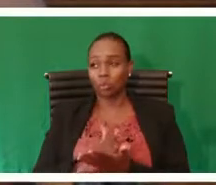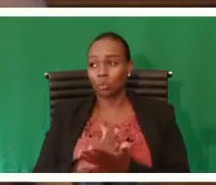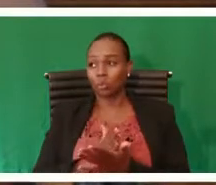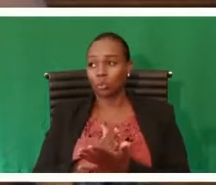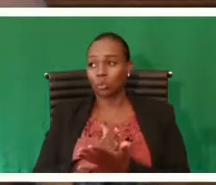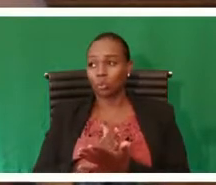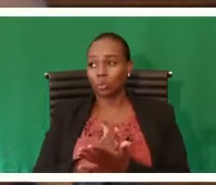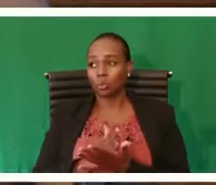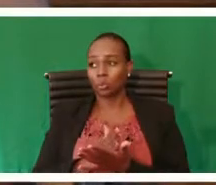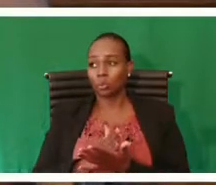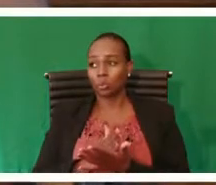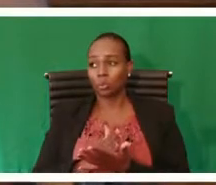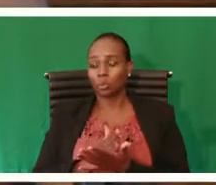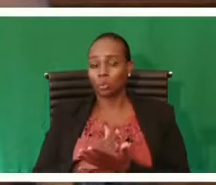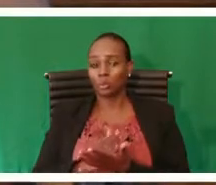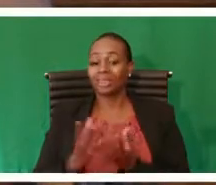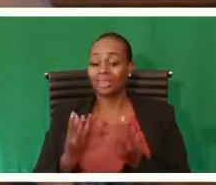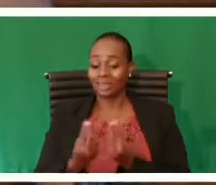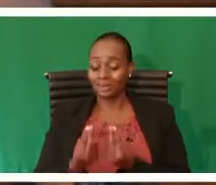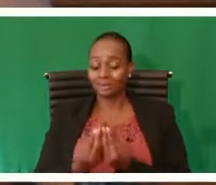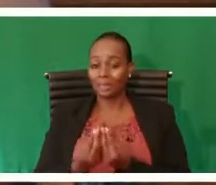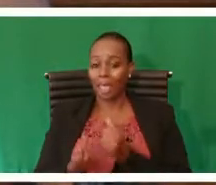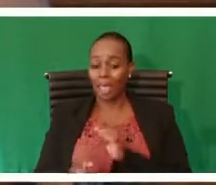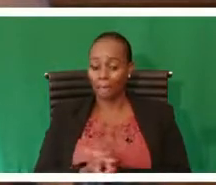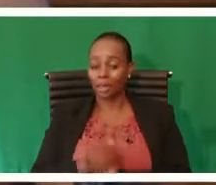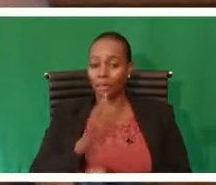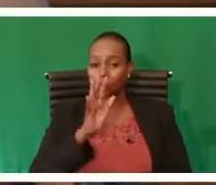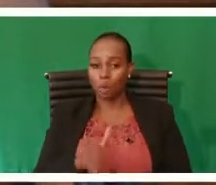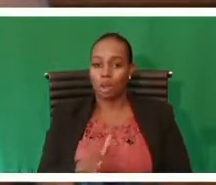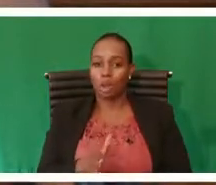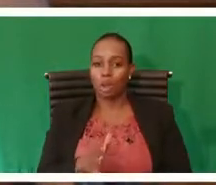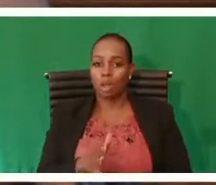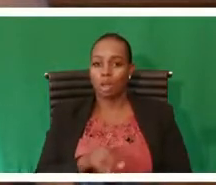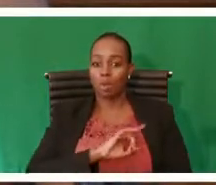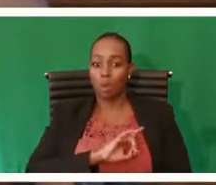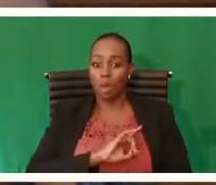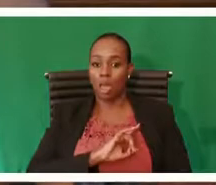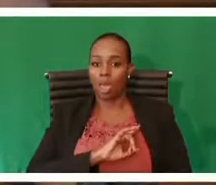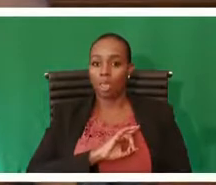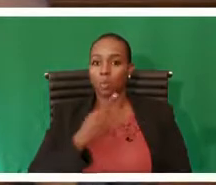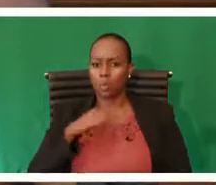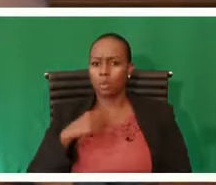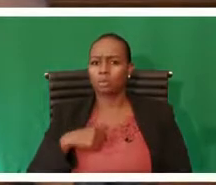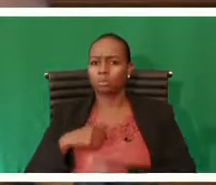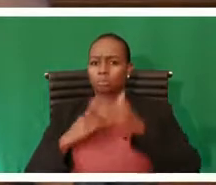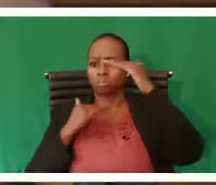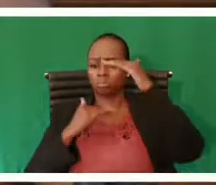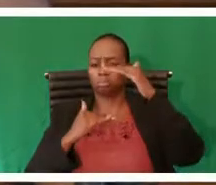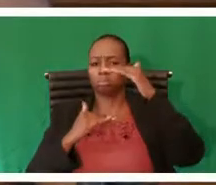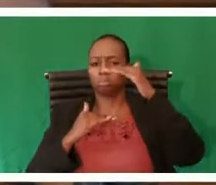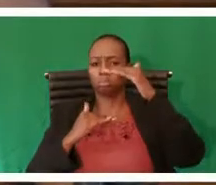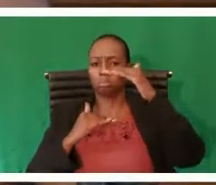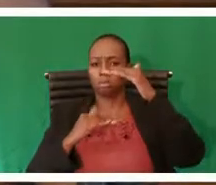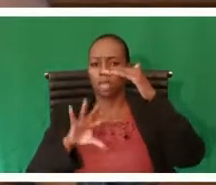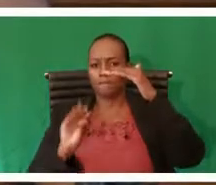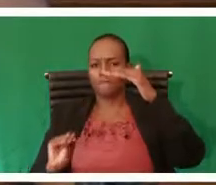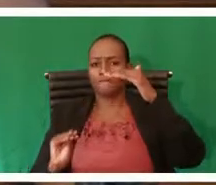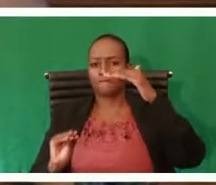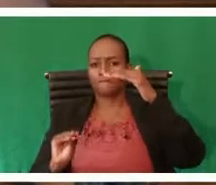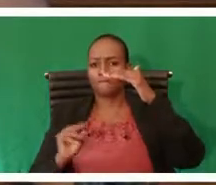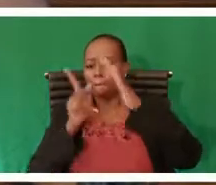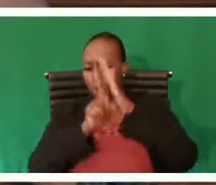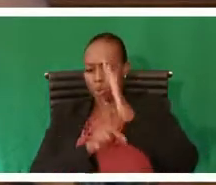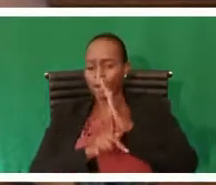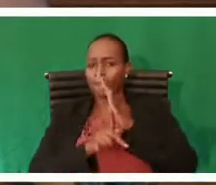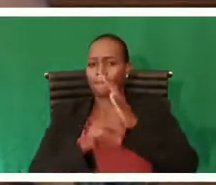things are going to happen because we have set ourselves a time frame. We have our own time frame. We have our own program,